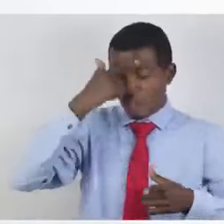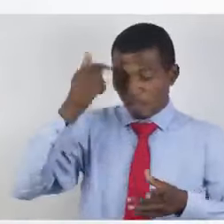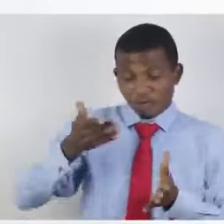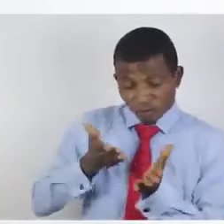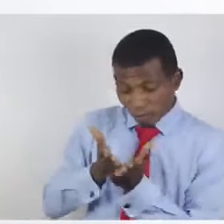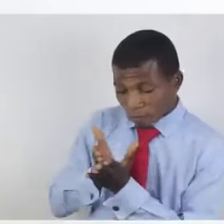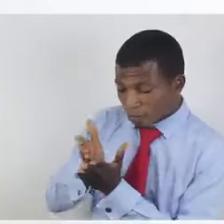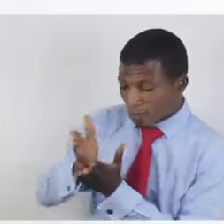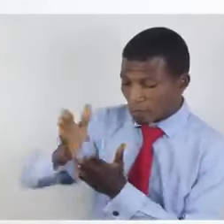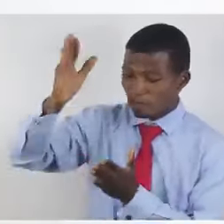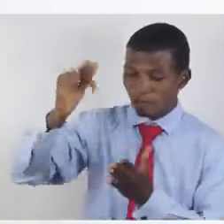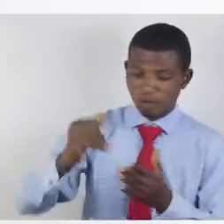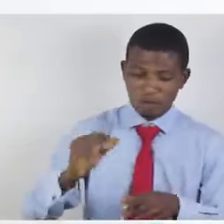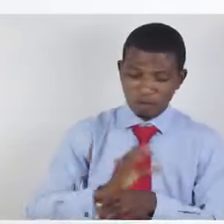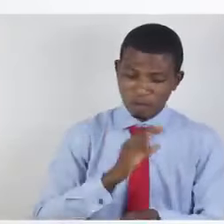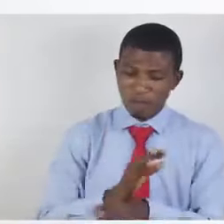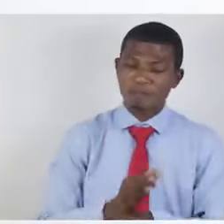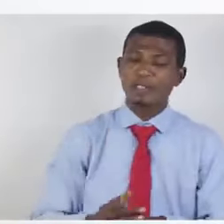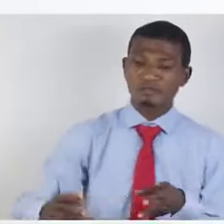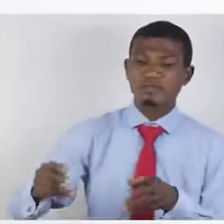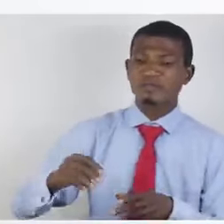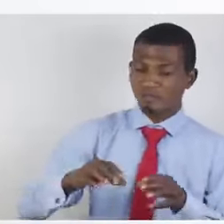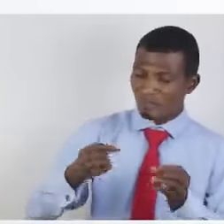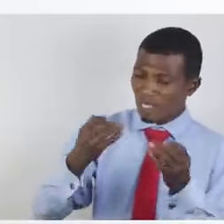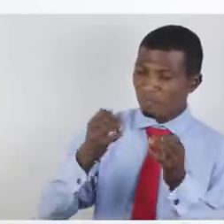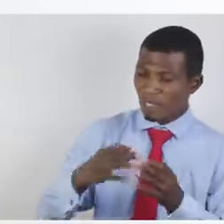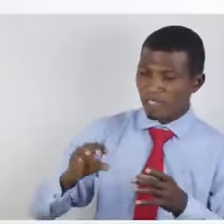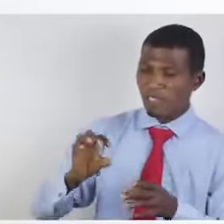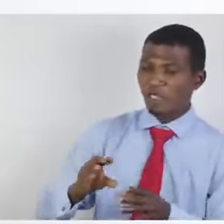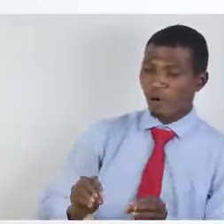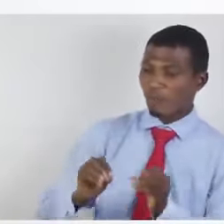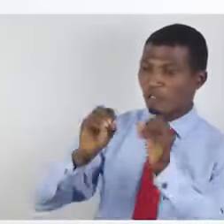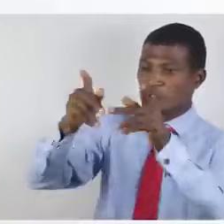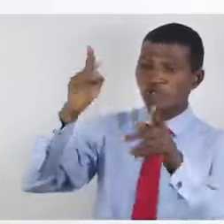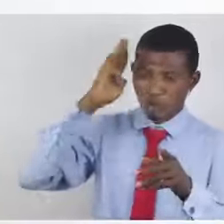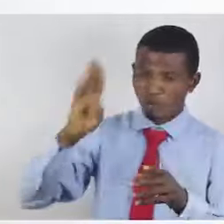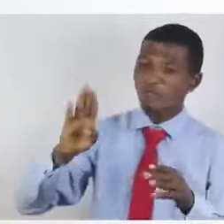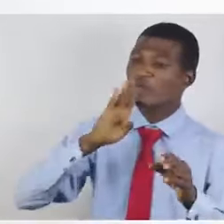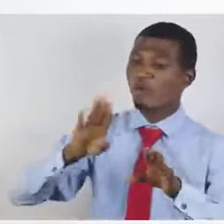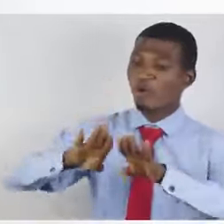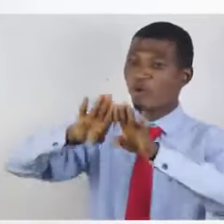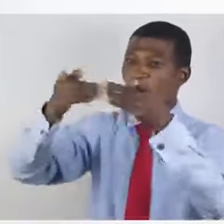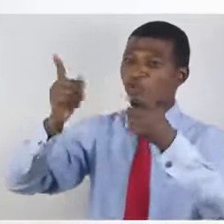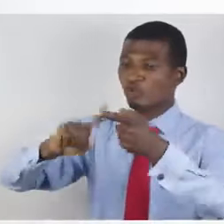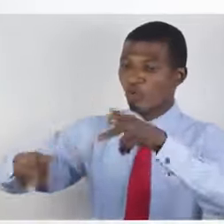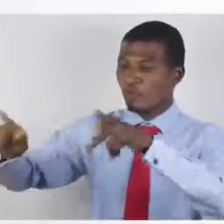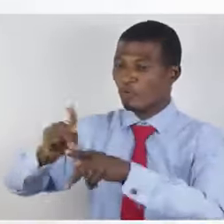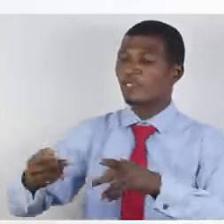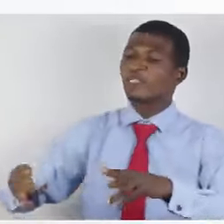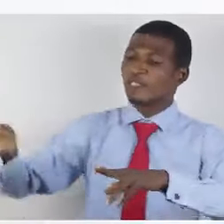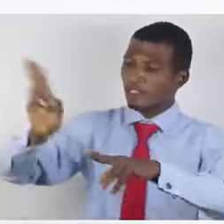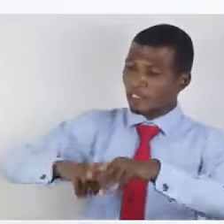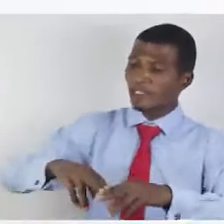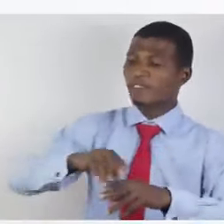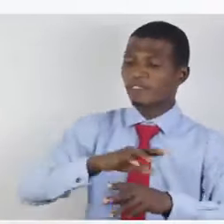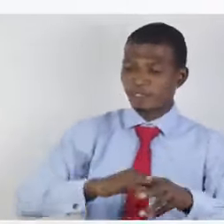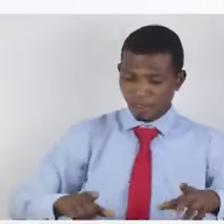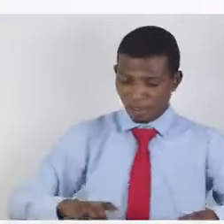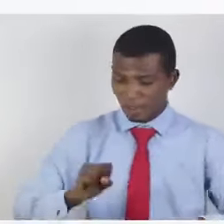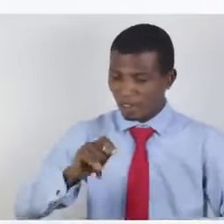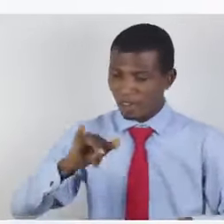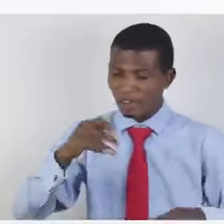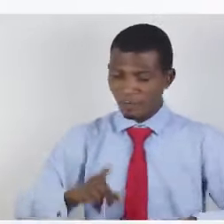that employment opportunities would be open almost on a daily basis, which will help to increase the standard of living of the people